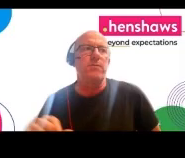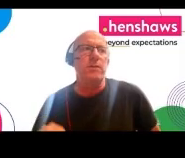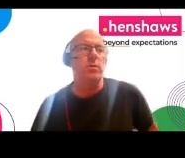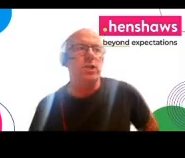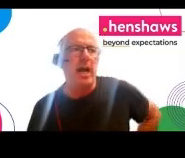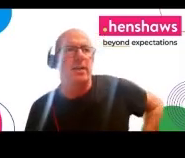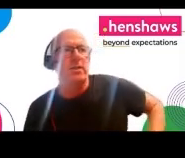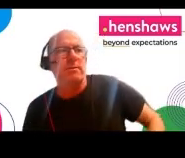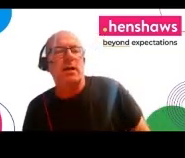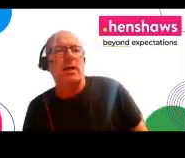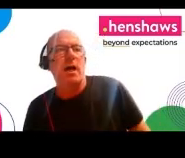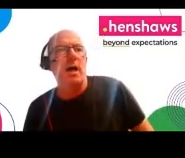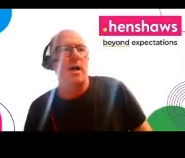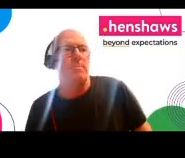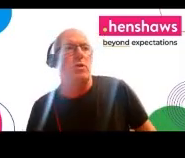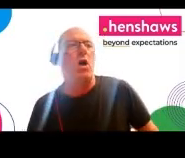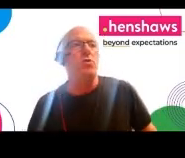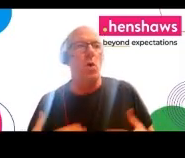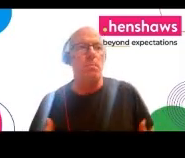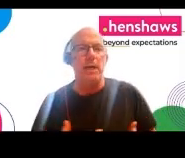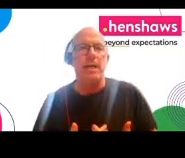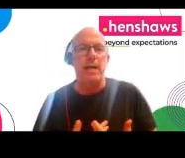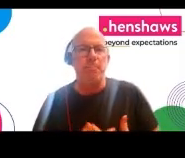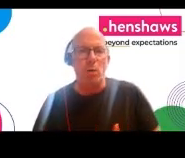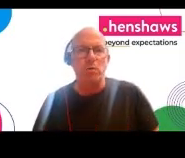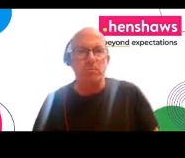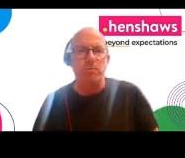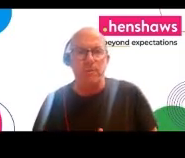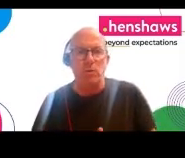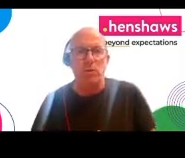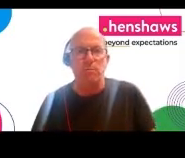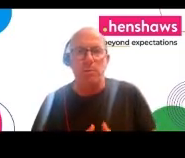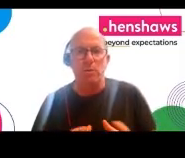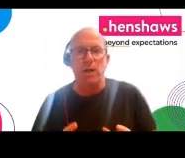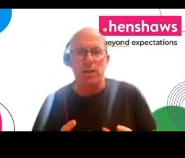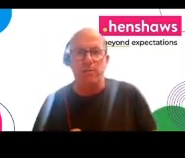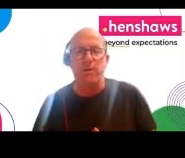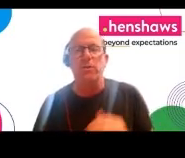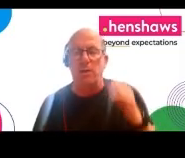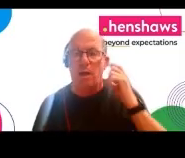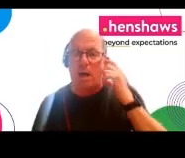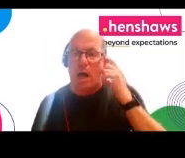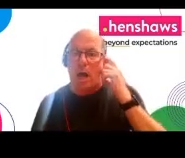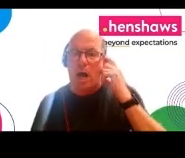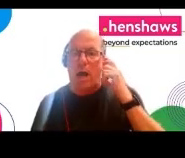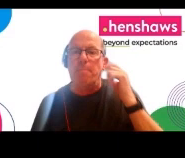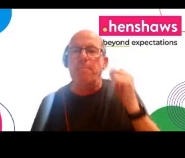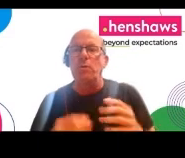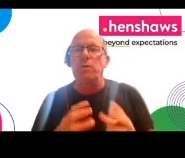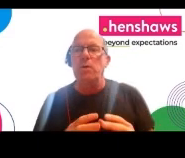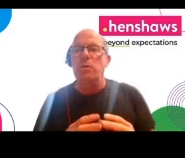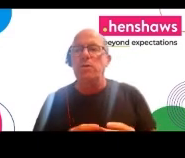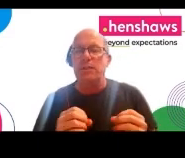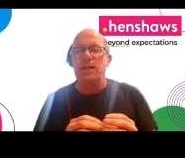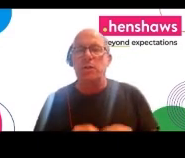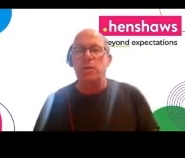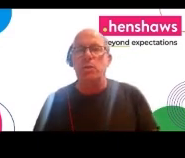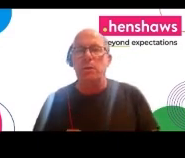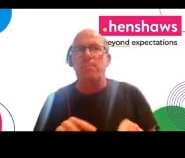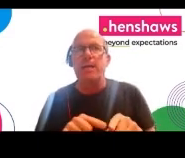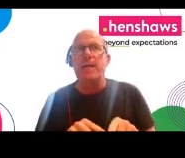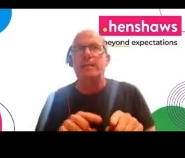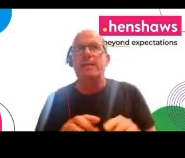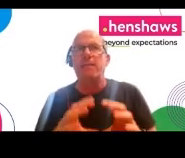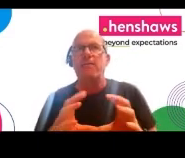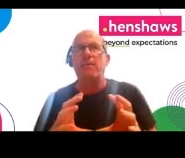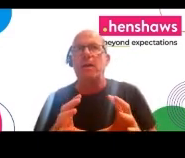all the titles of your chats are normally in bold font, bold larger font. But those